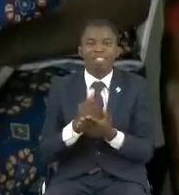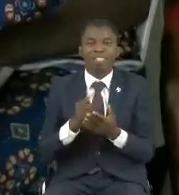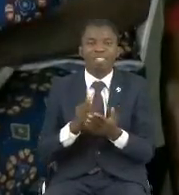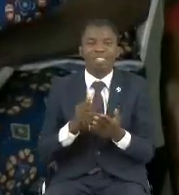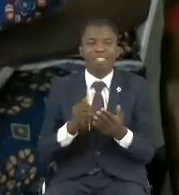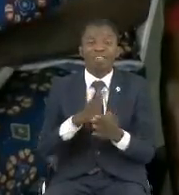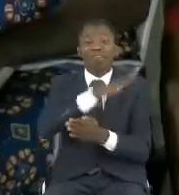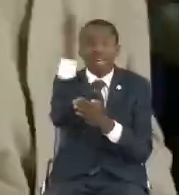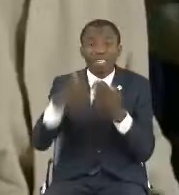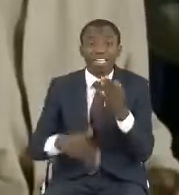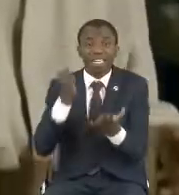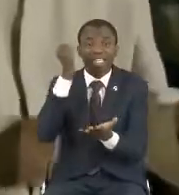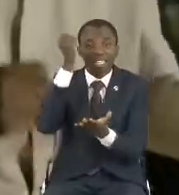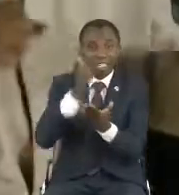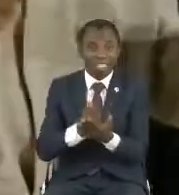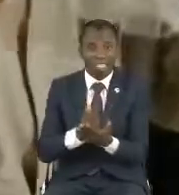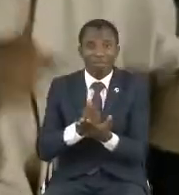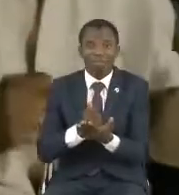final